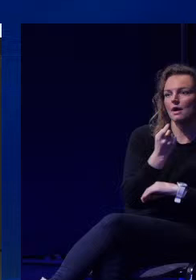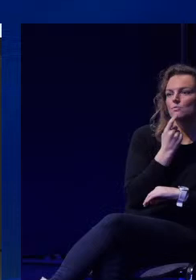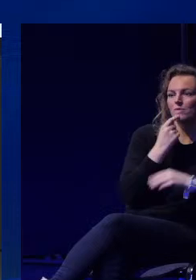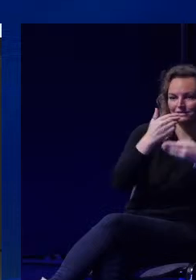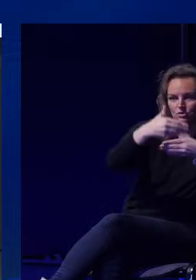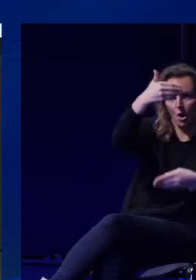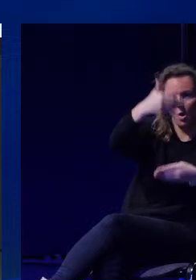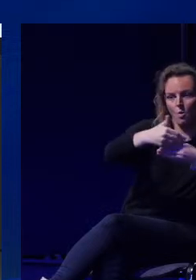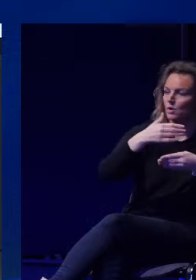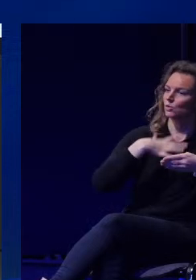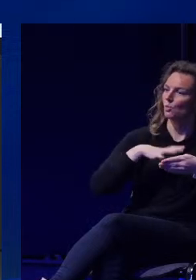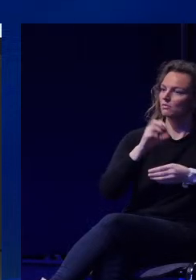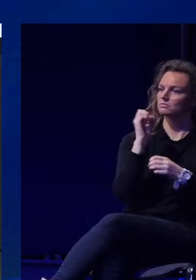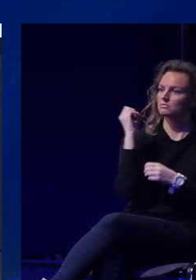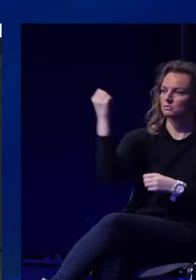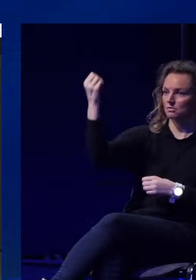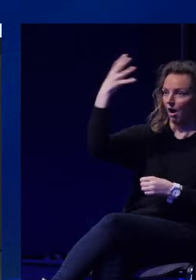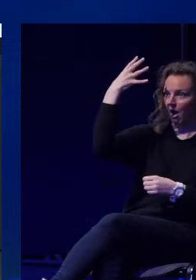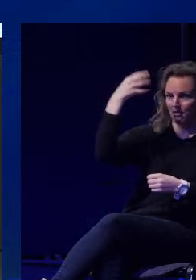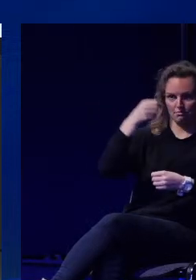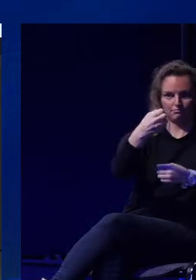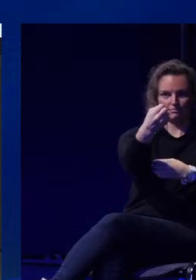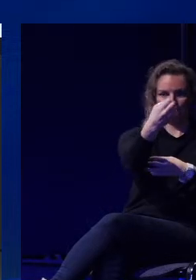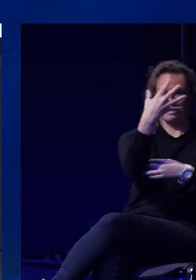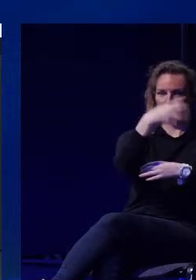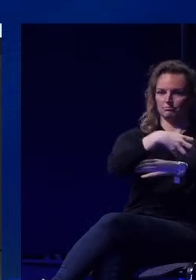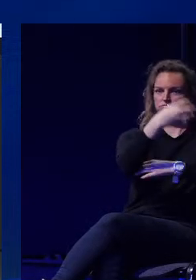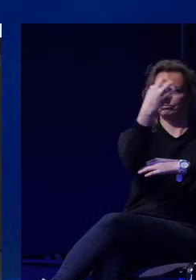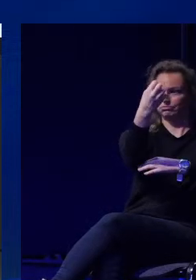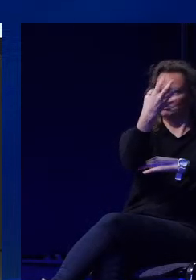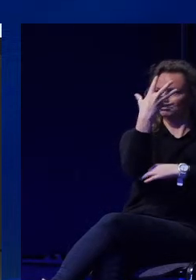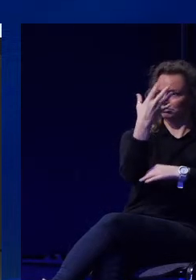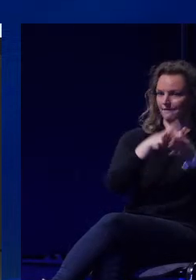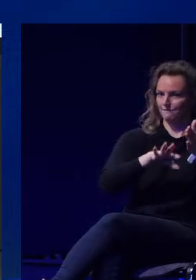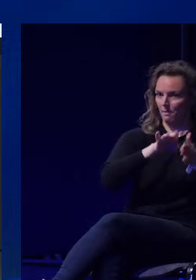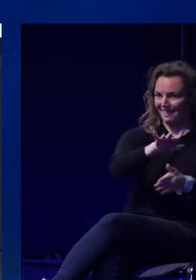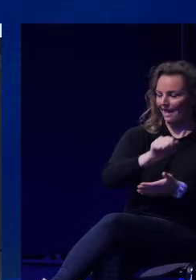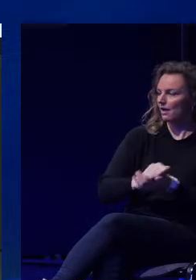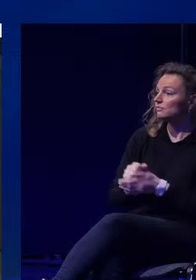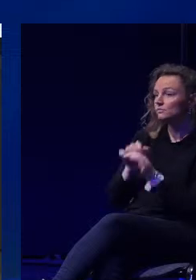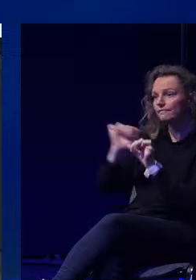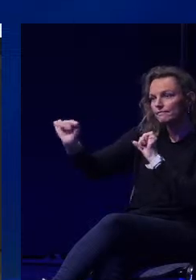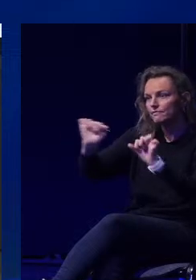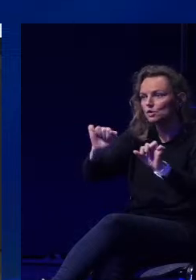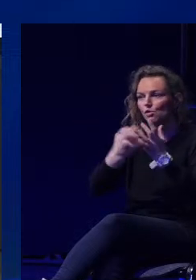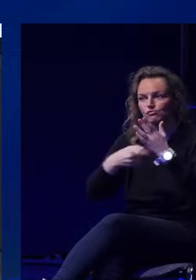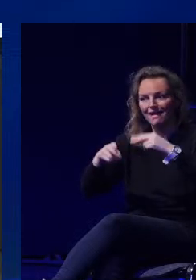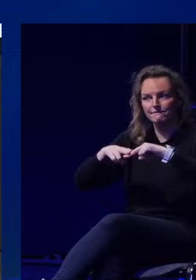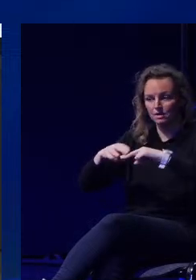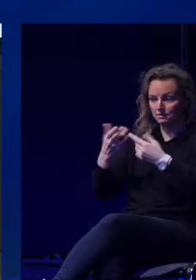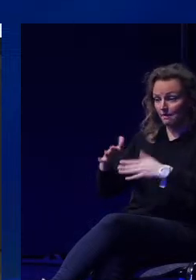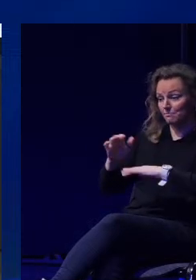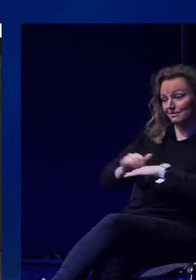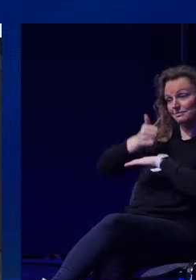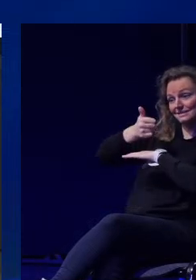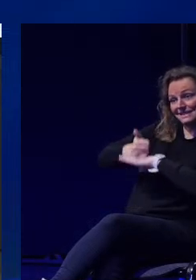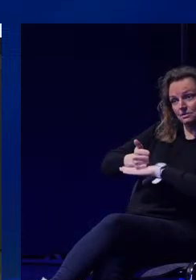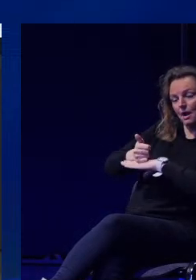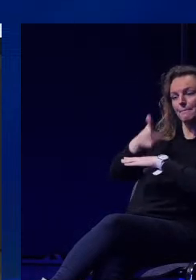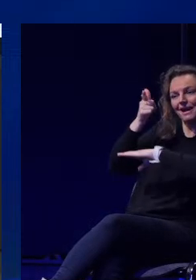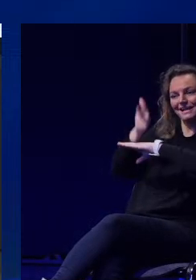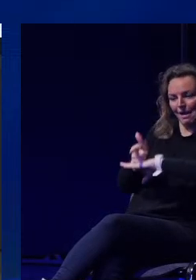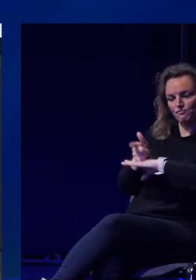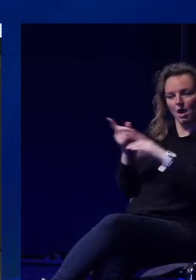your sunlight to come from. So after you've got so just for your reference, the camera that I've set up is a